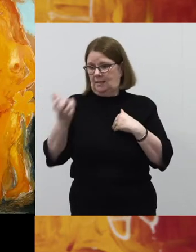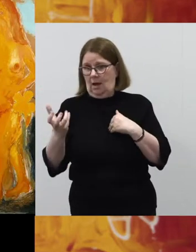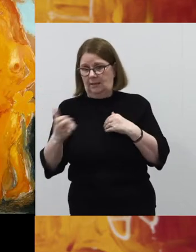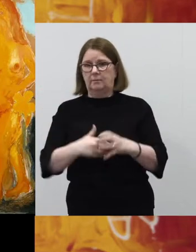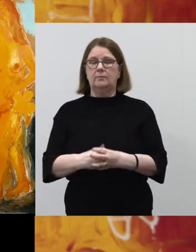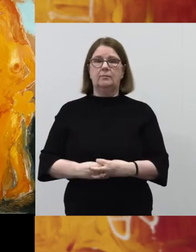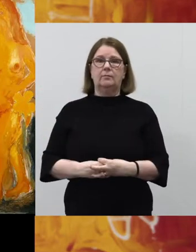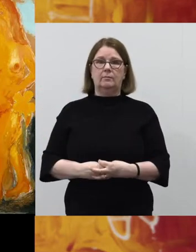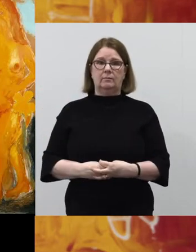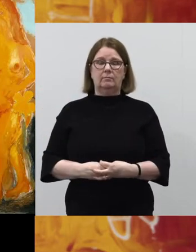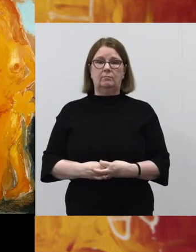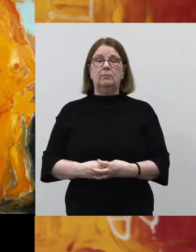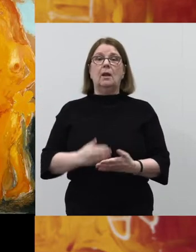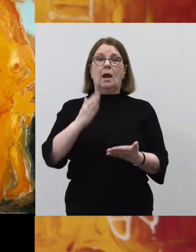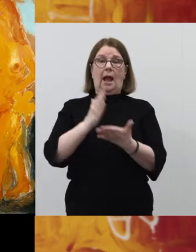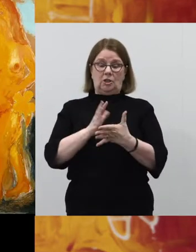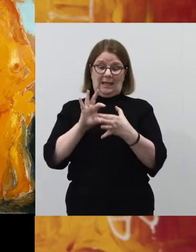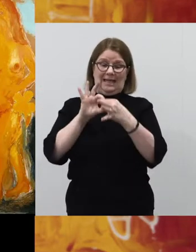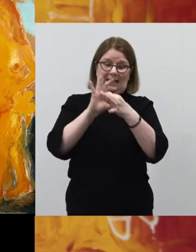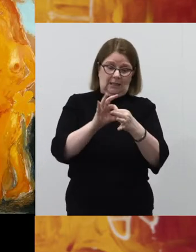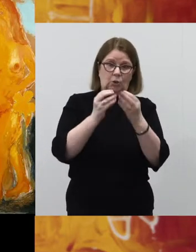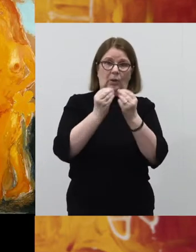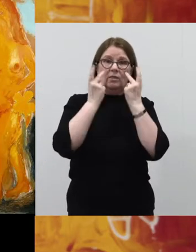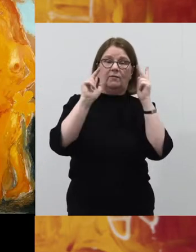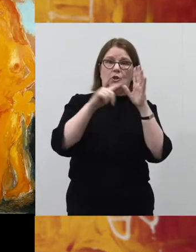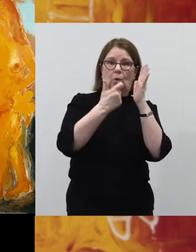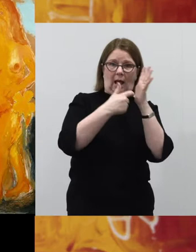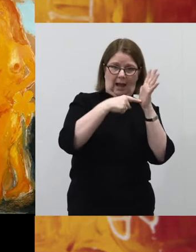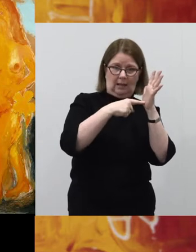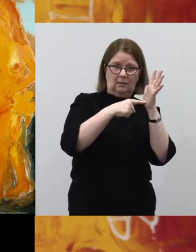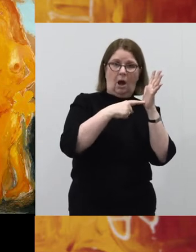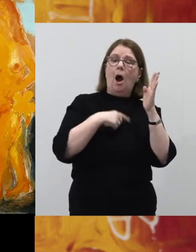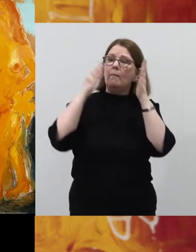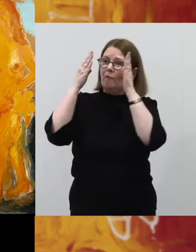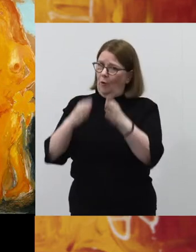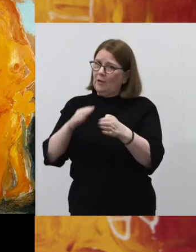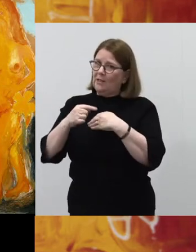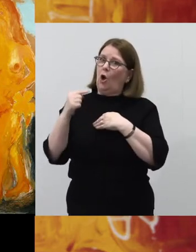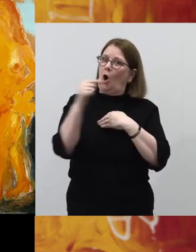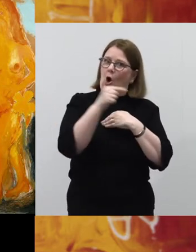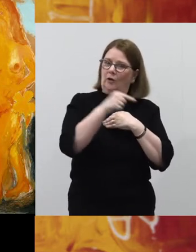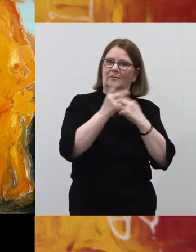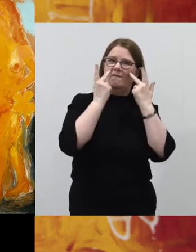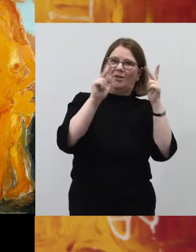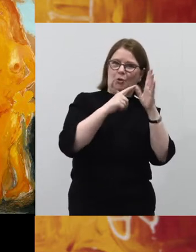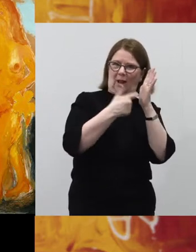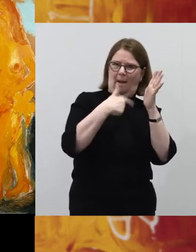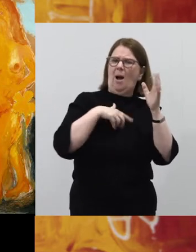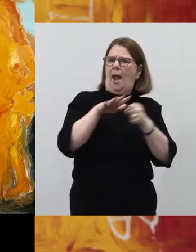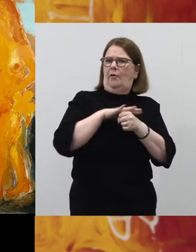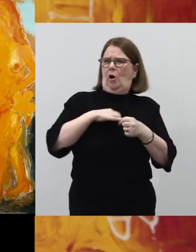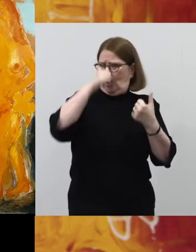downward spiral. With that knowledge, it is our responsibility as artists, as educators, and as human